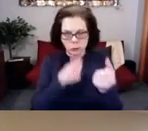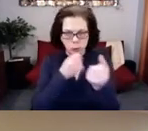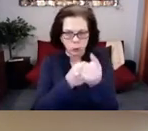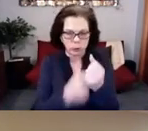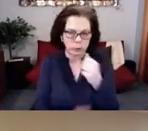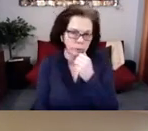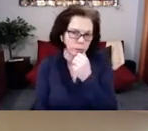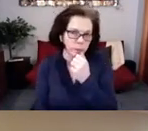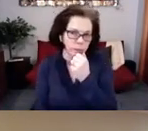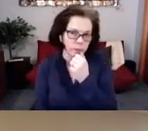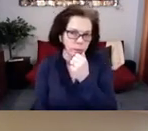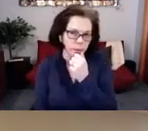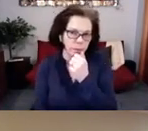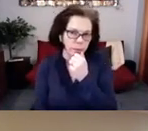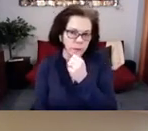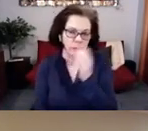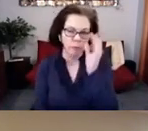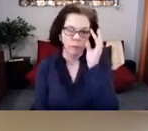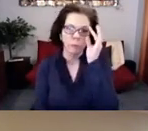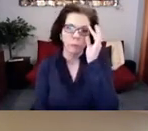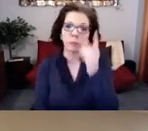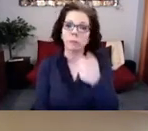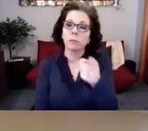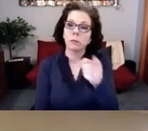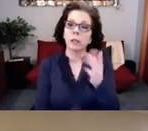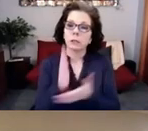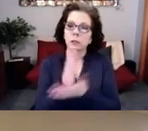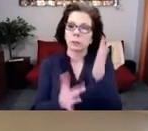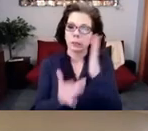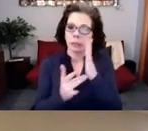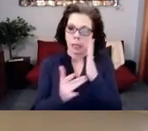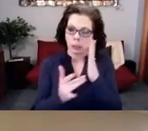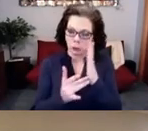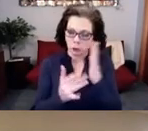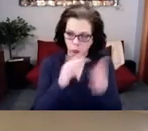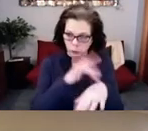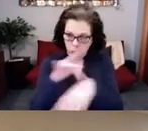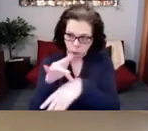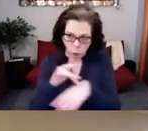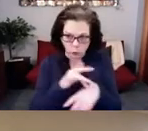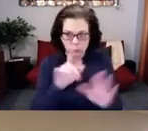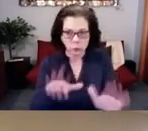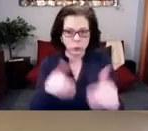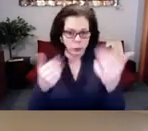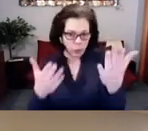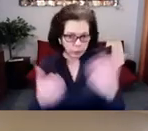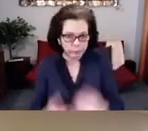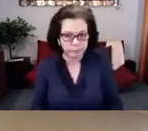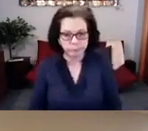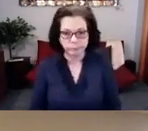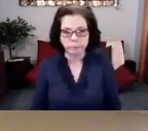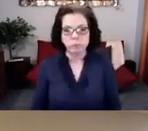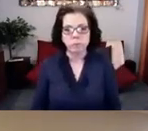This slide provides families with some of the technology resources that the Office of Teaching and Learning supplies. And